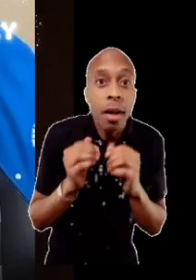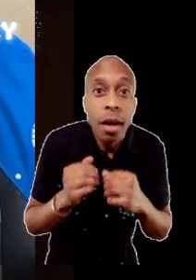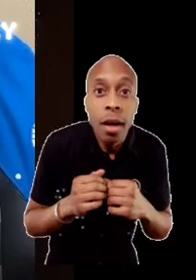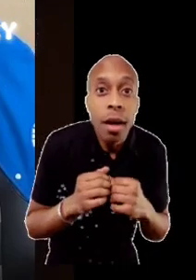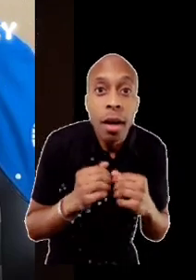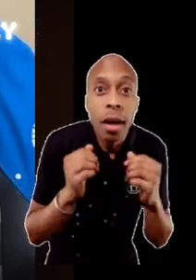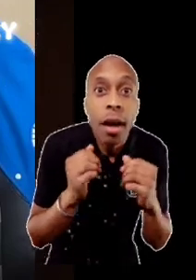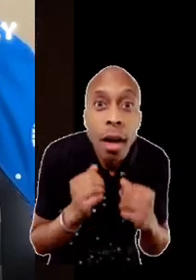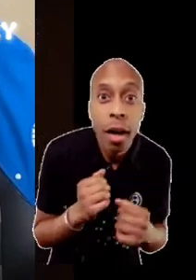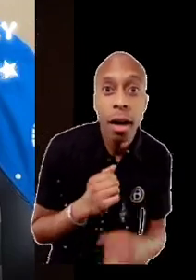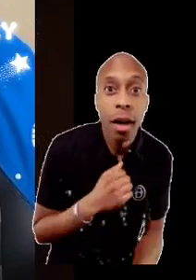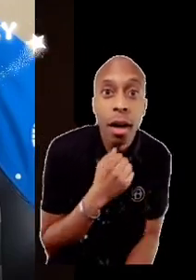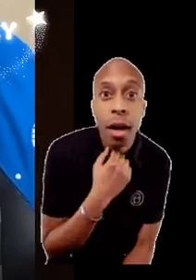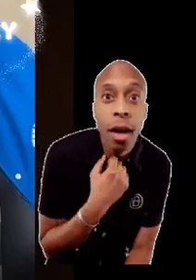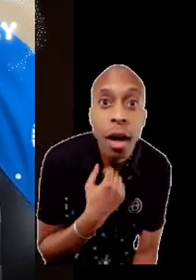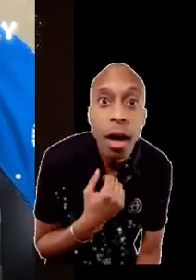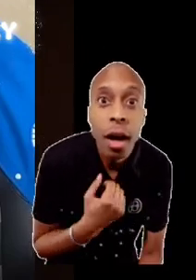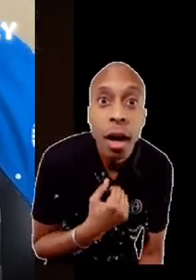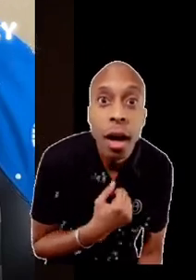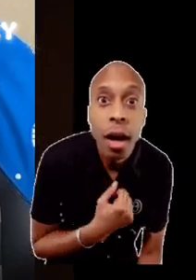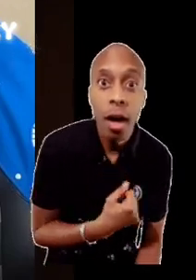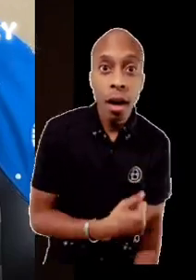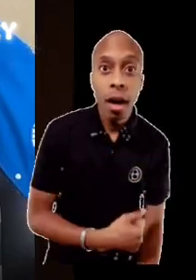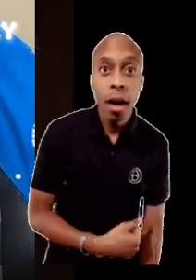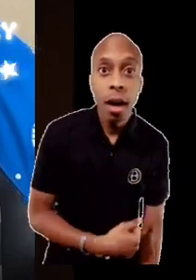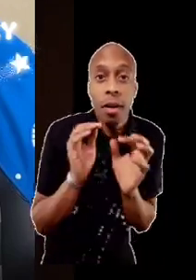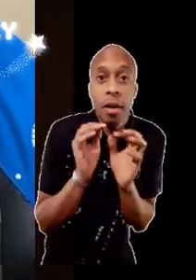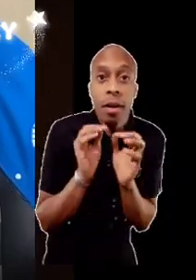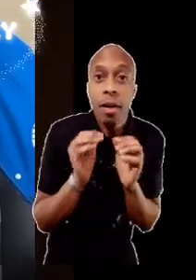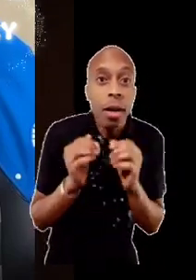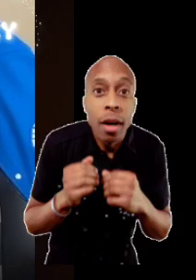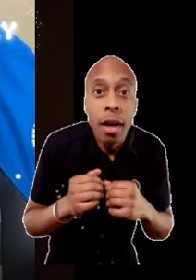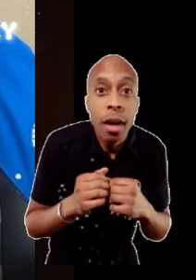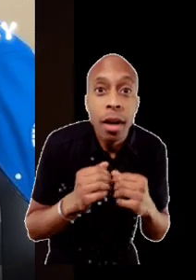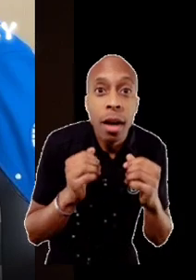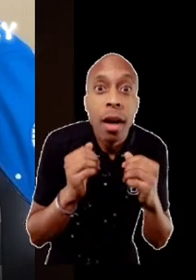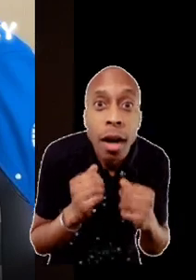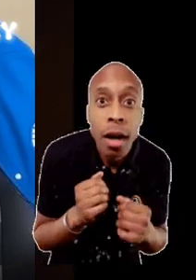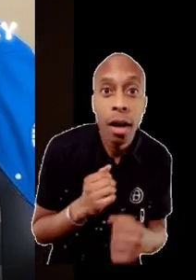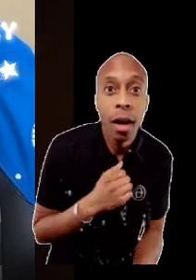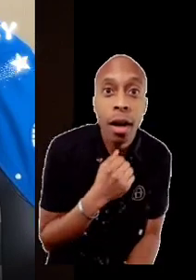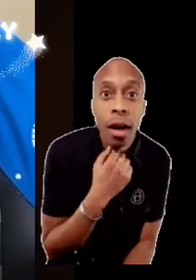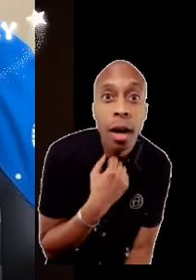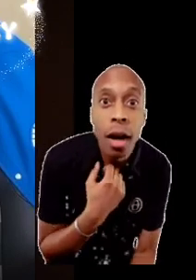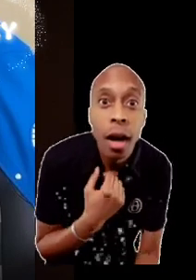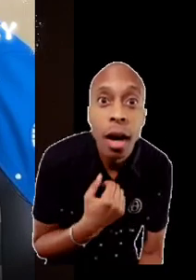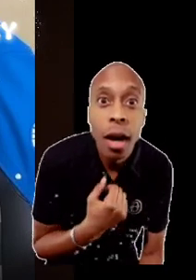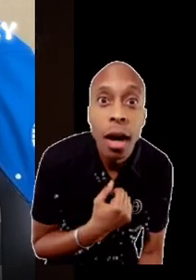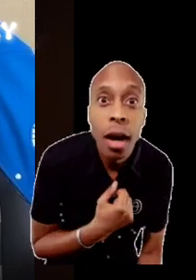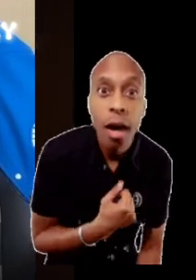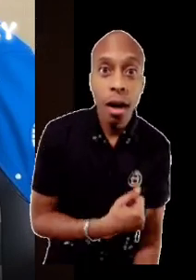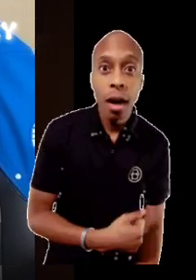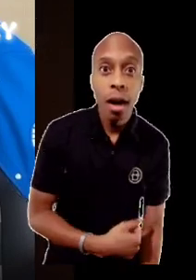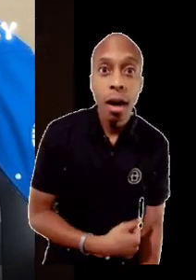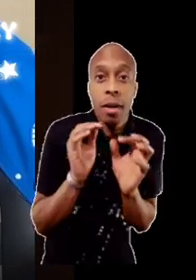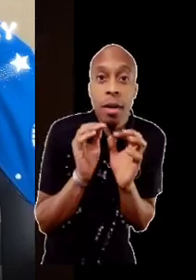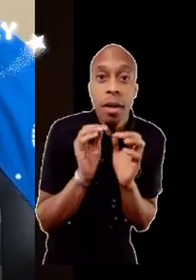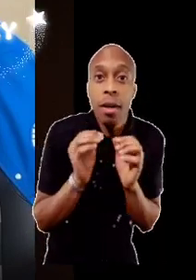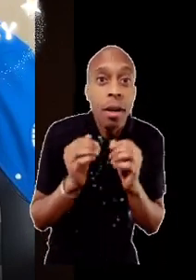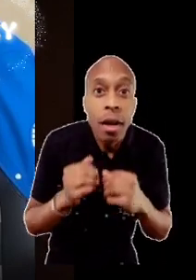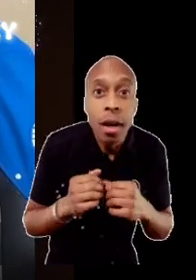fault. People stray away from church and building sometimes. Big up to the man of God, the real